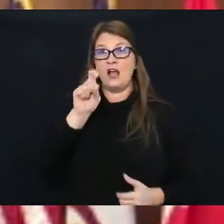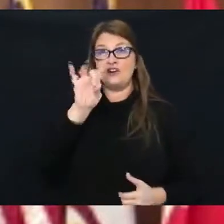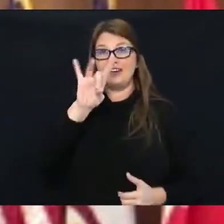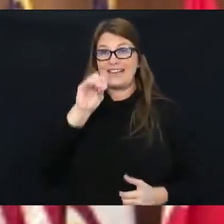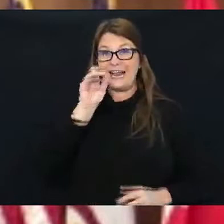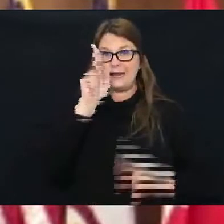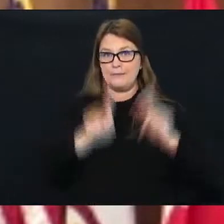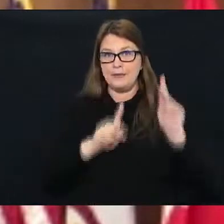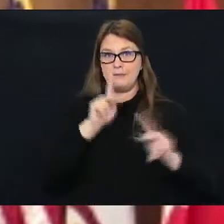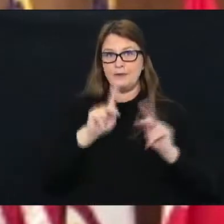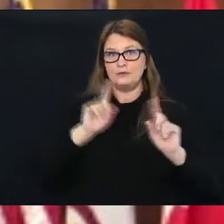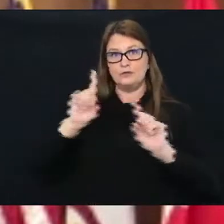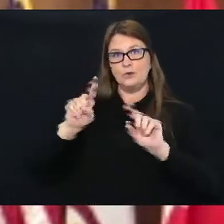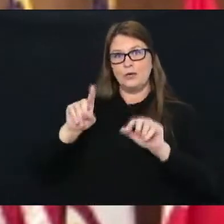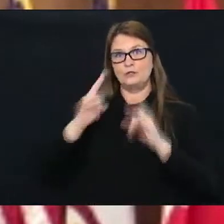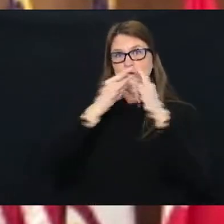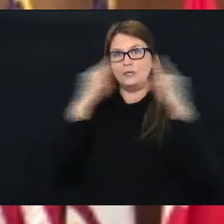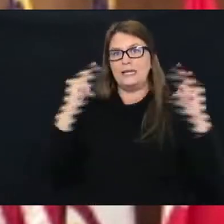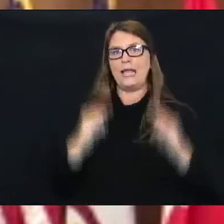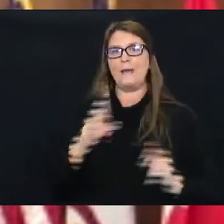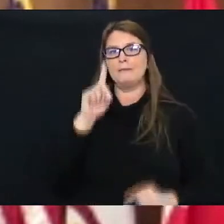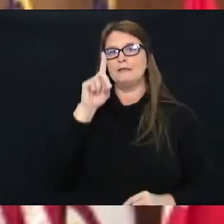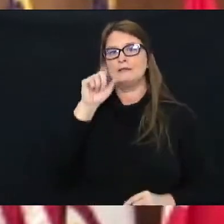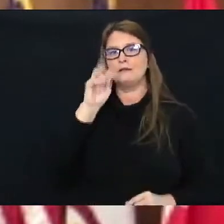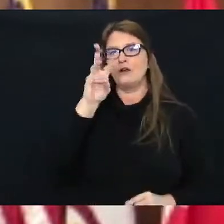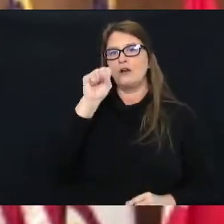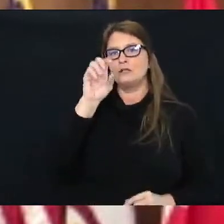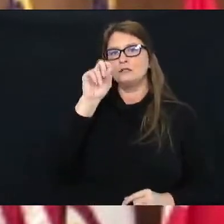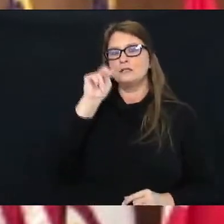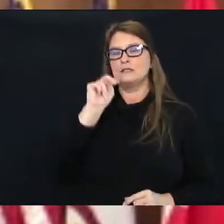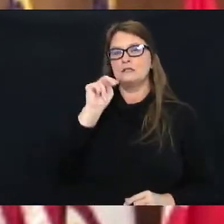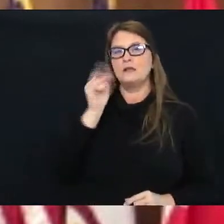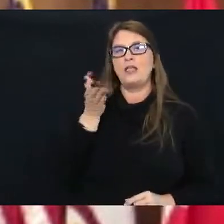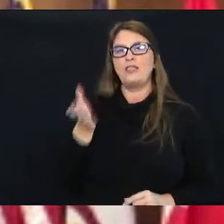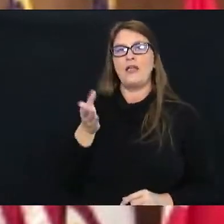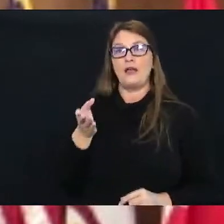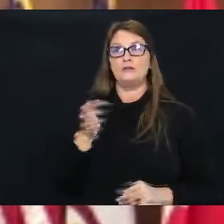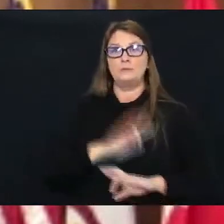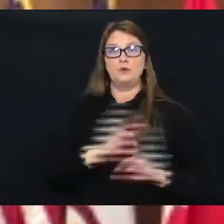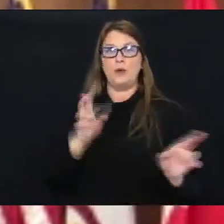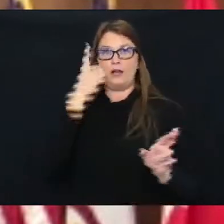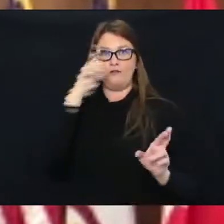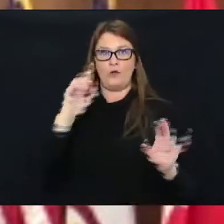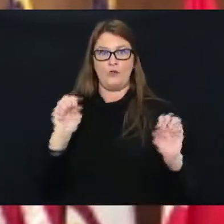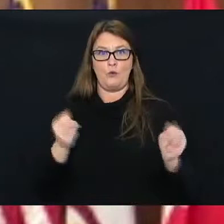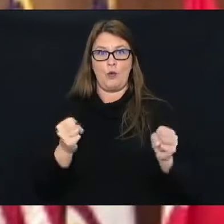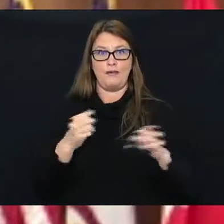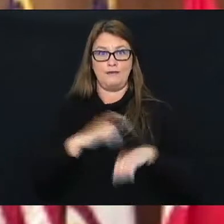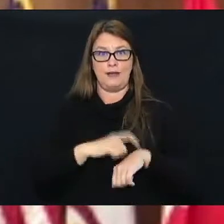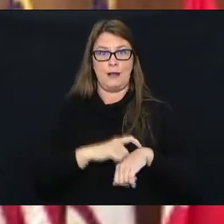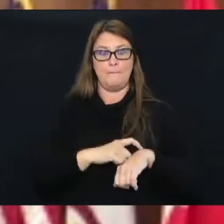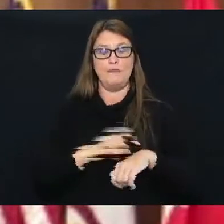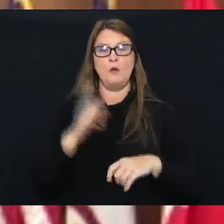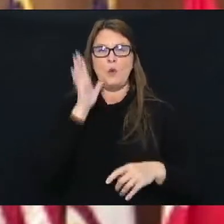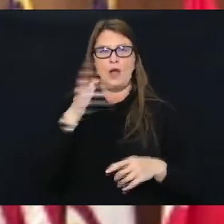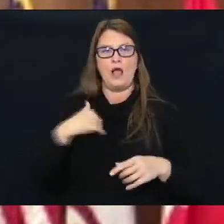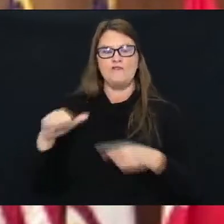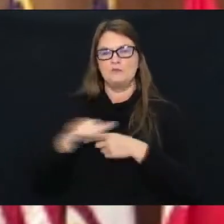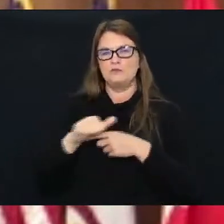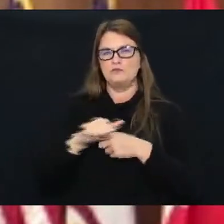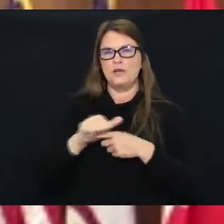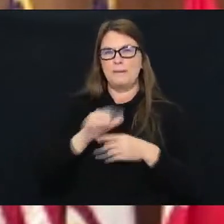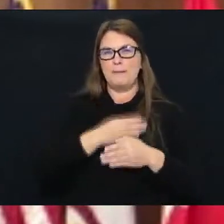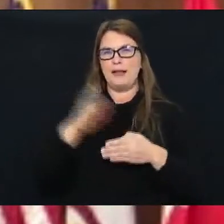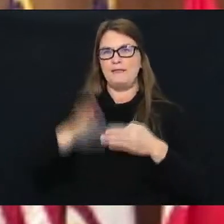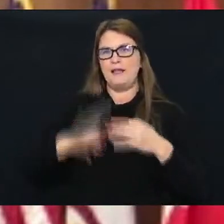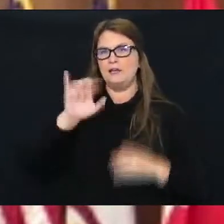folks going to Camp Dawson. They're already moving to get ahead of the weather. We will have them trained up by the end of the